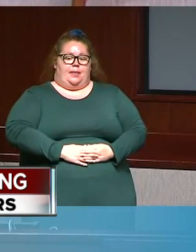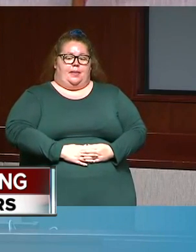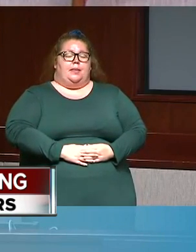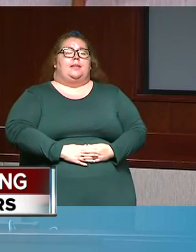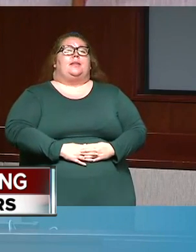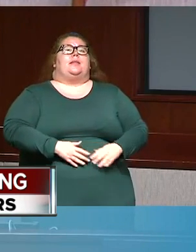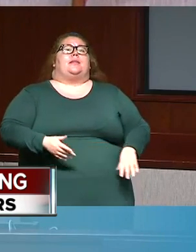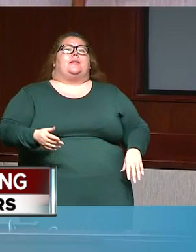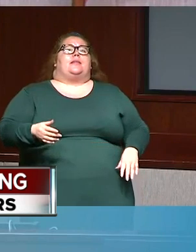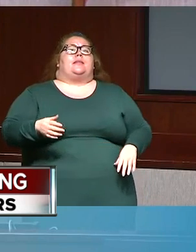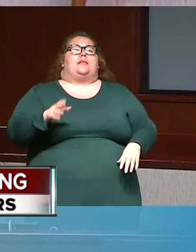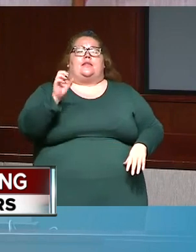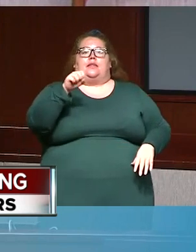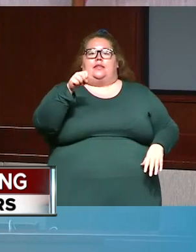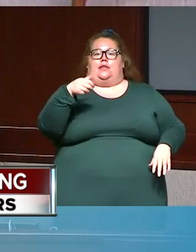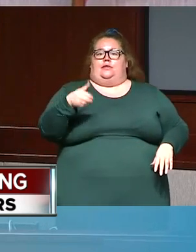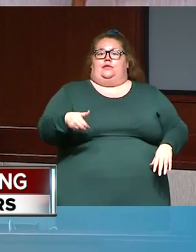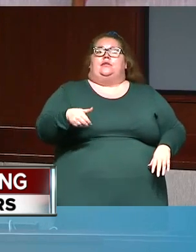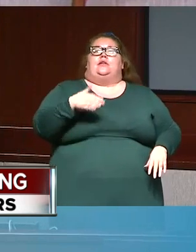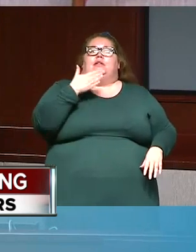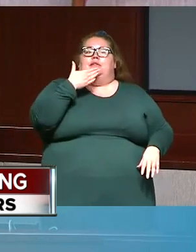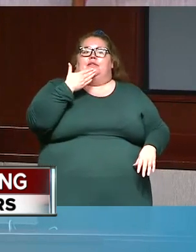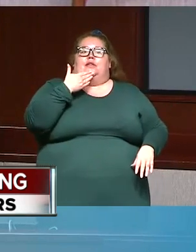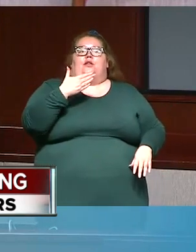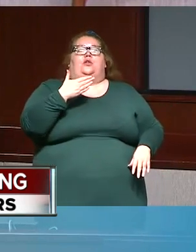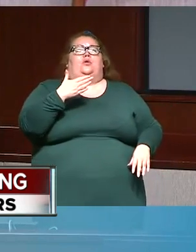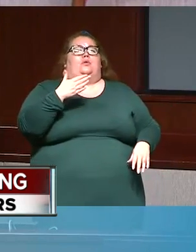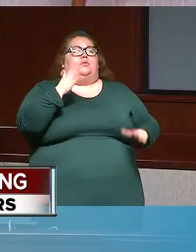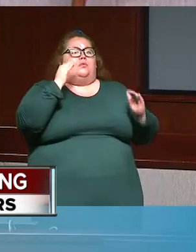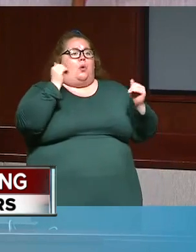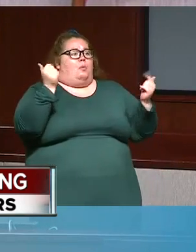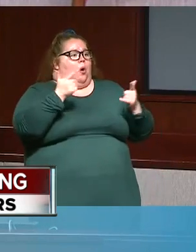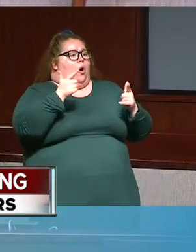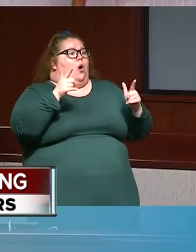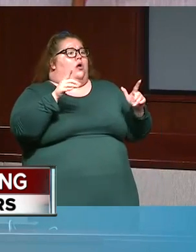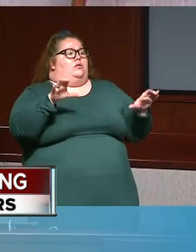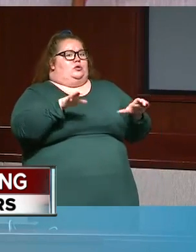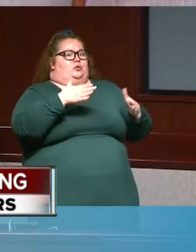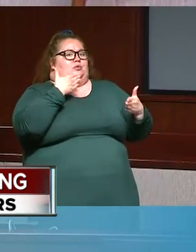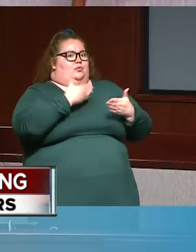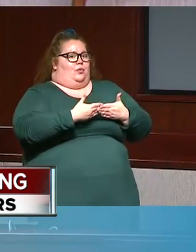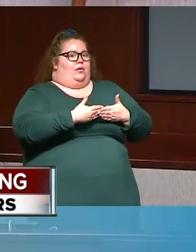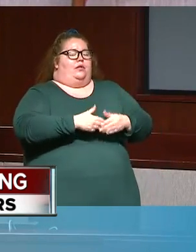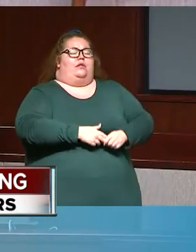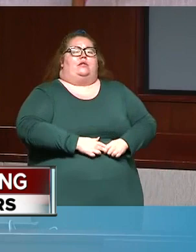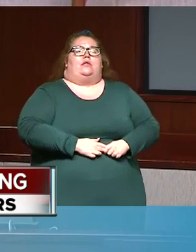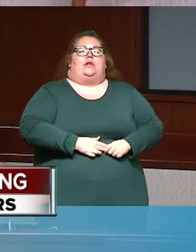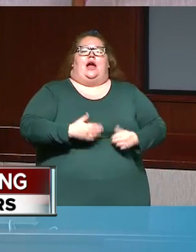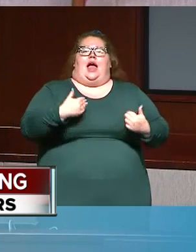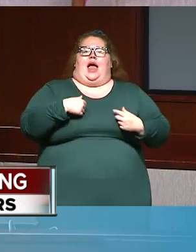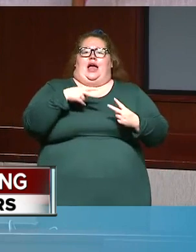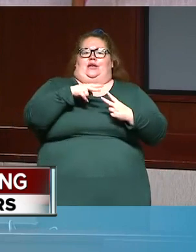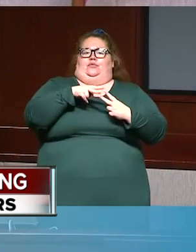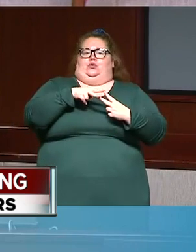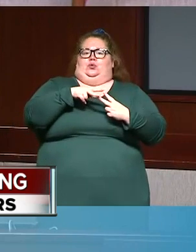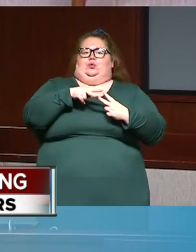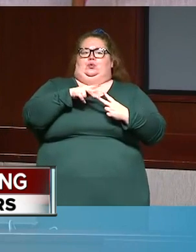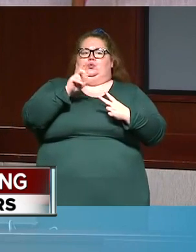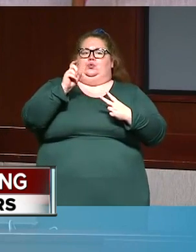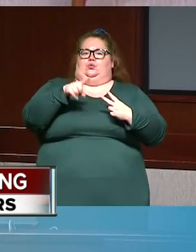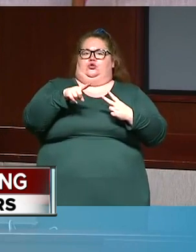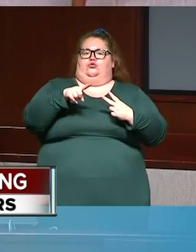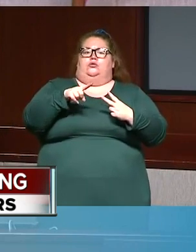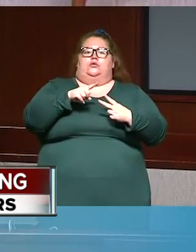Hi guys, Bayan Wang here. Thanks for having me. Hope you guys are all doing well. I have kind of a two-phase question here. I know